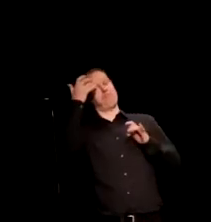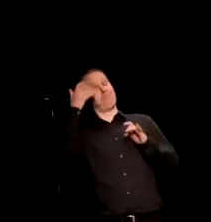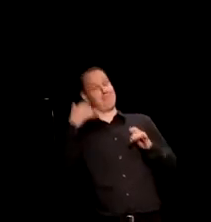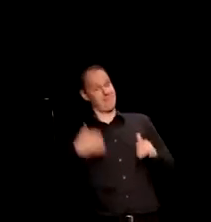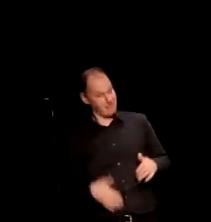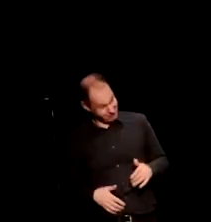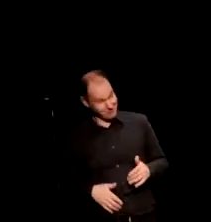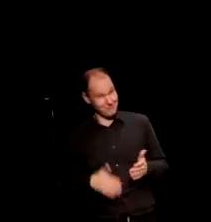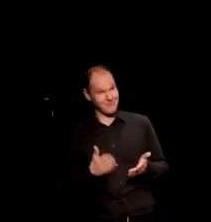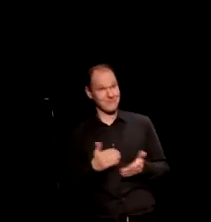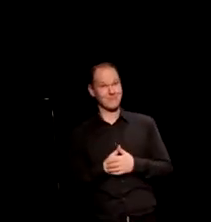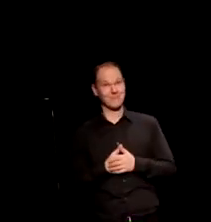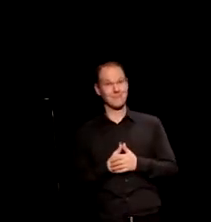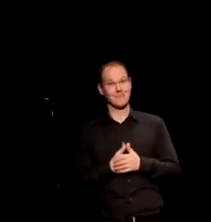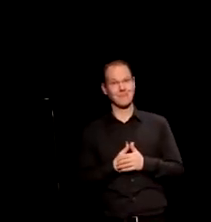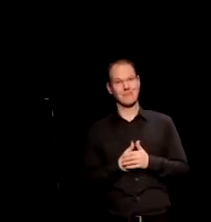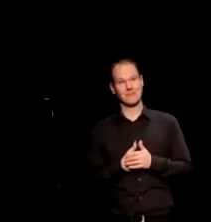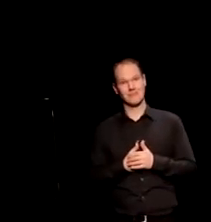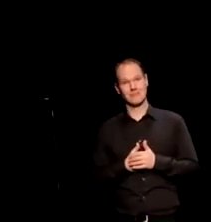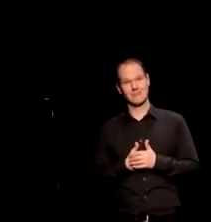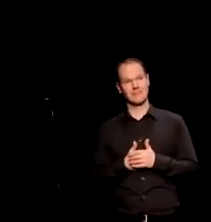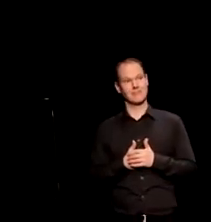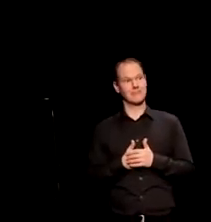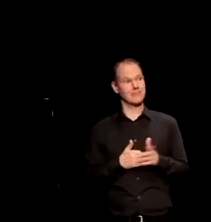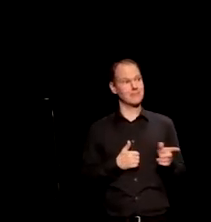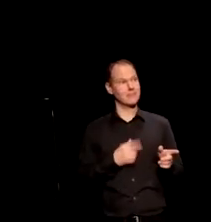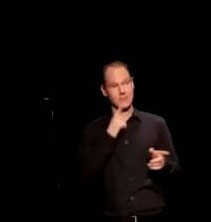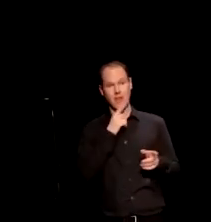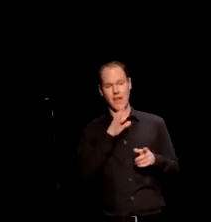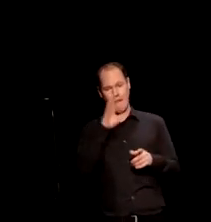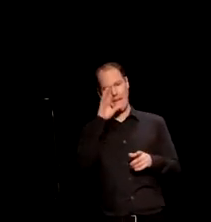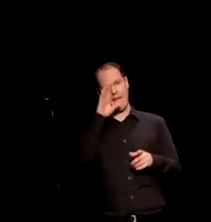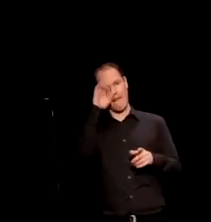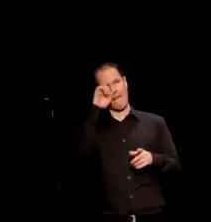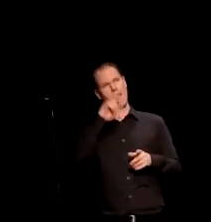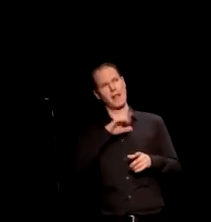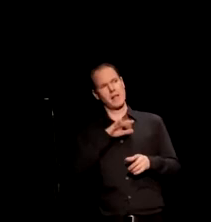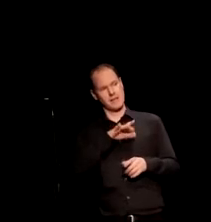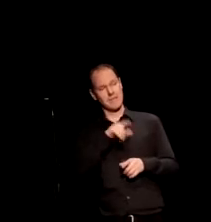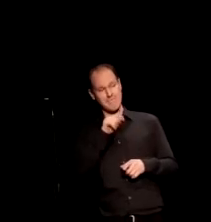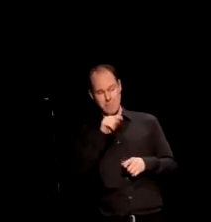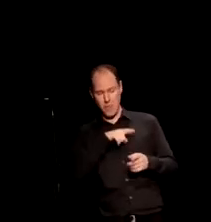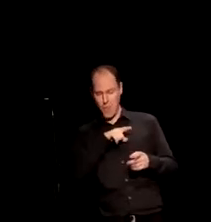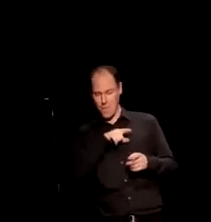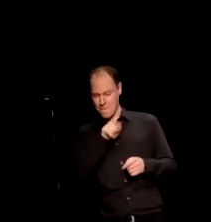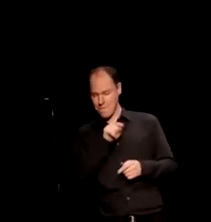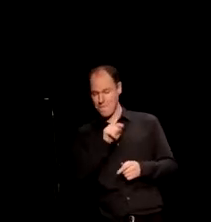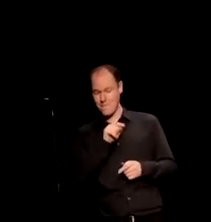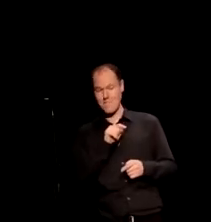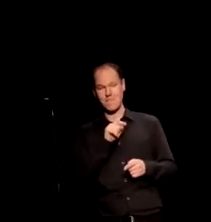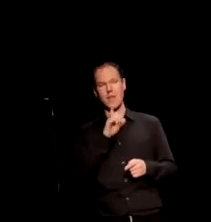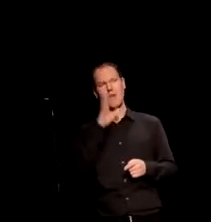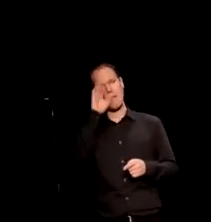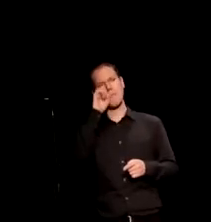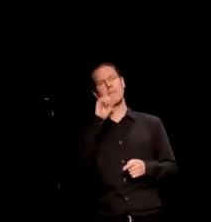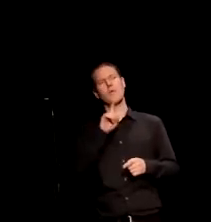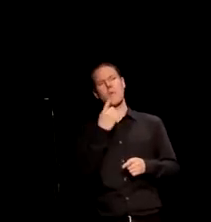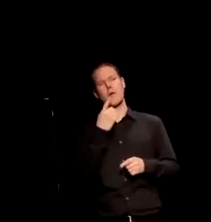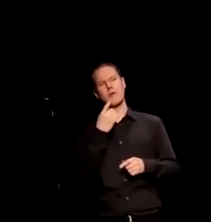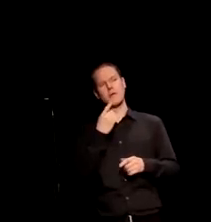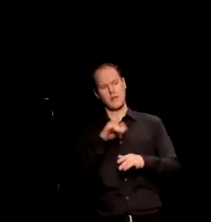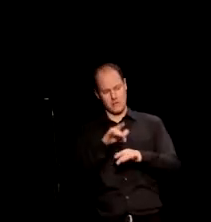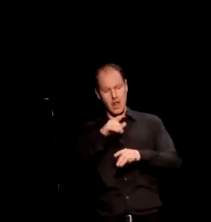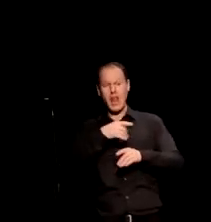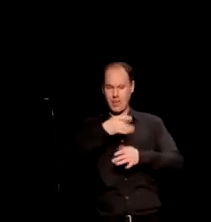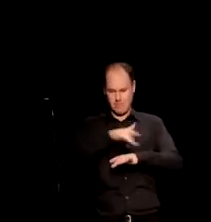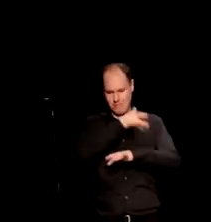generally. I can sound Luke Aston a minute because I remember the reason why that really got me. But I remember picking up, at what